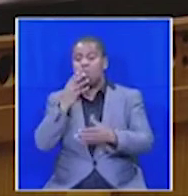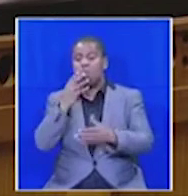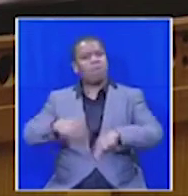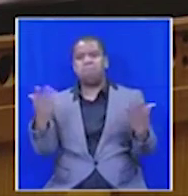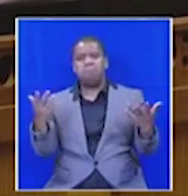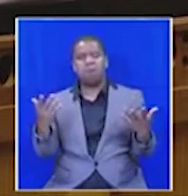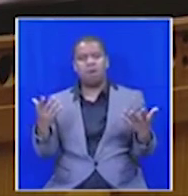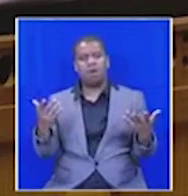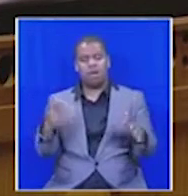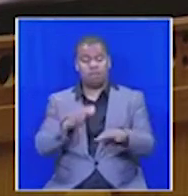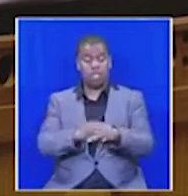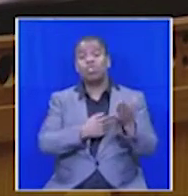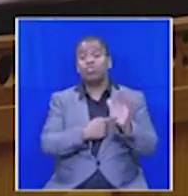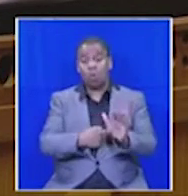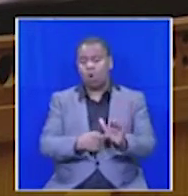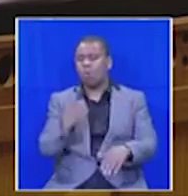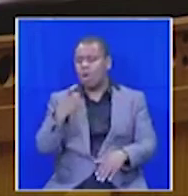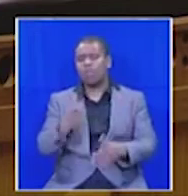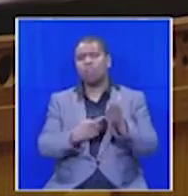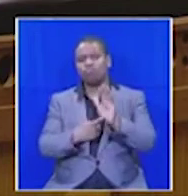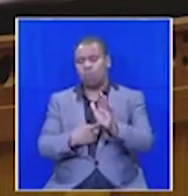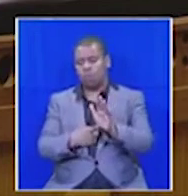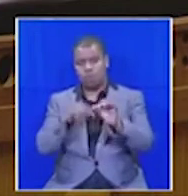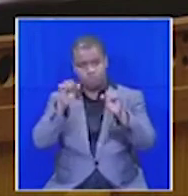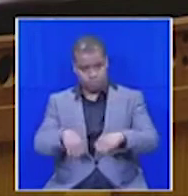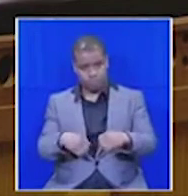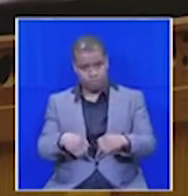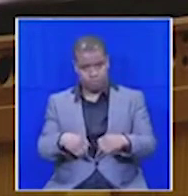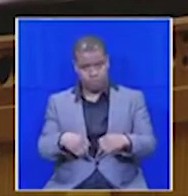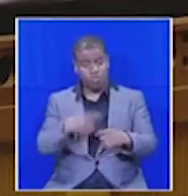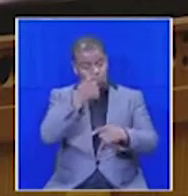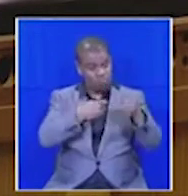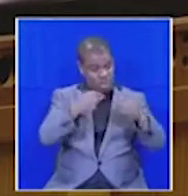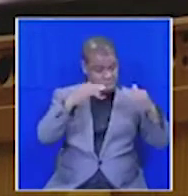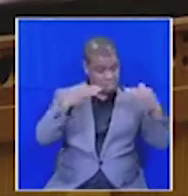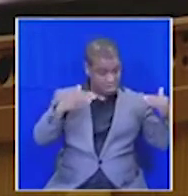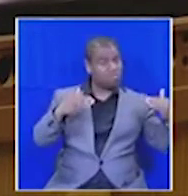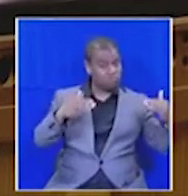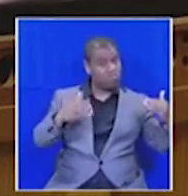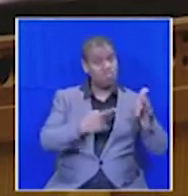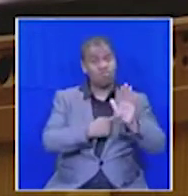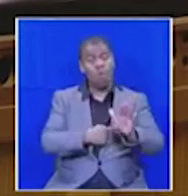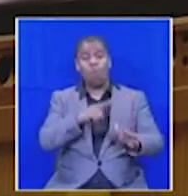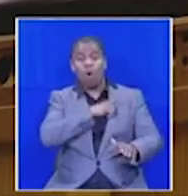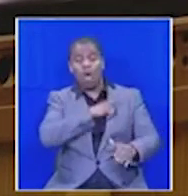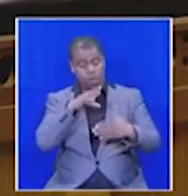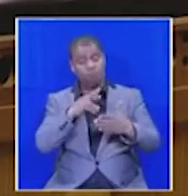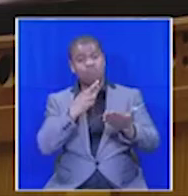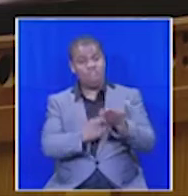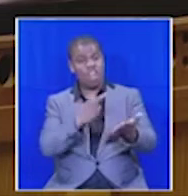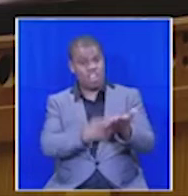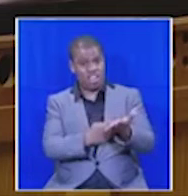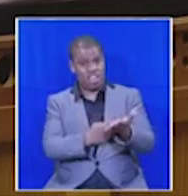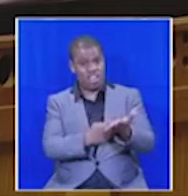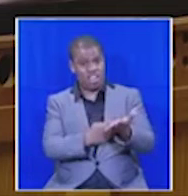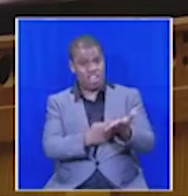In fact, the only indicator that is in the green is the trade balance, and that's mainly because the rand has never been at these